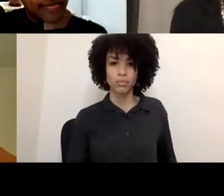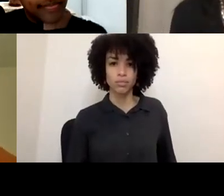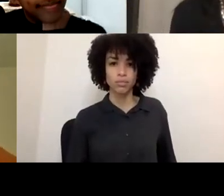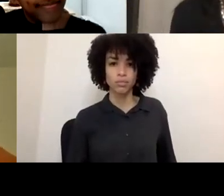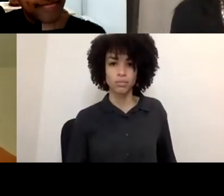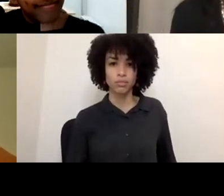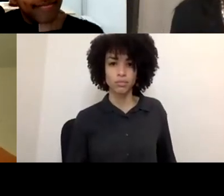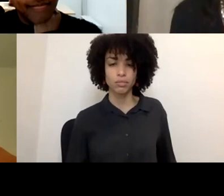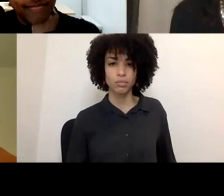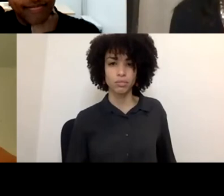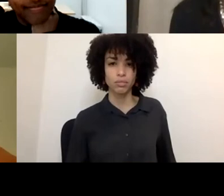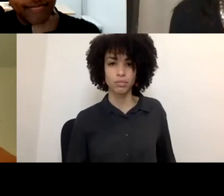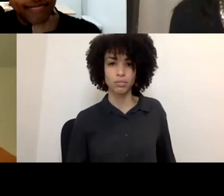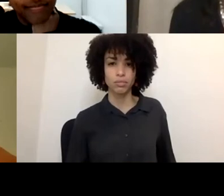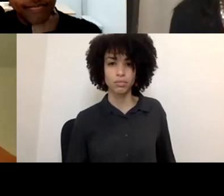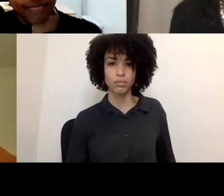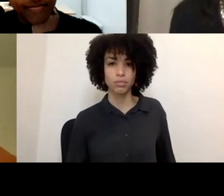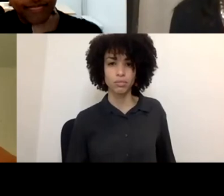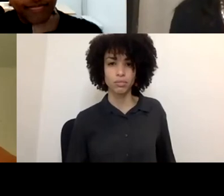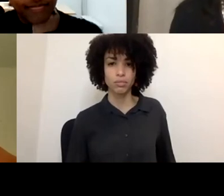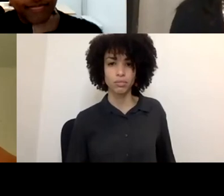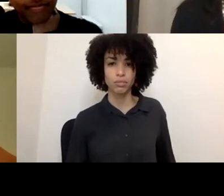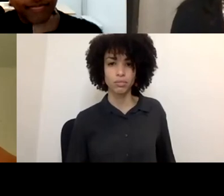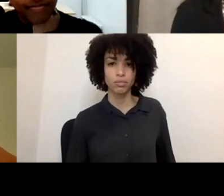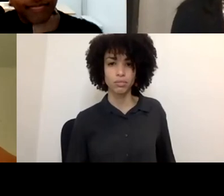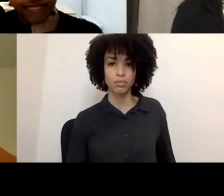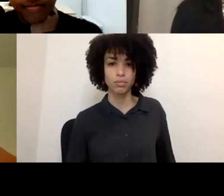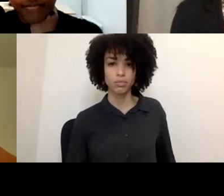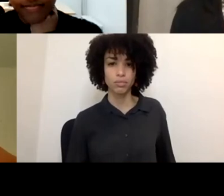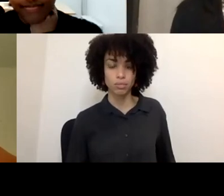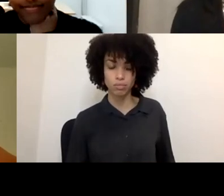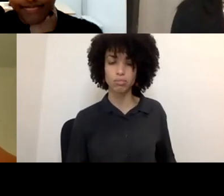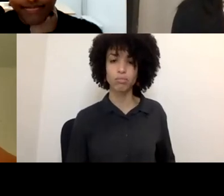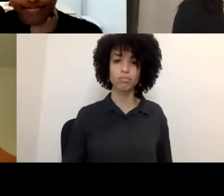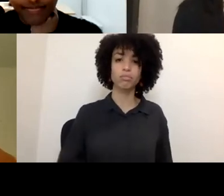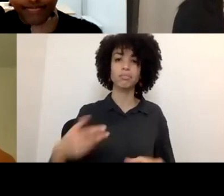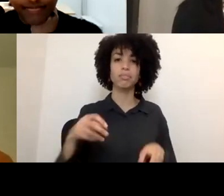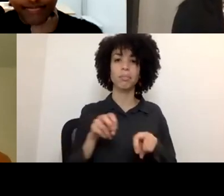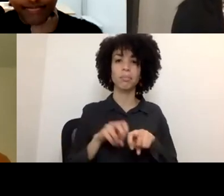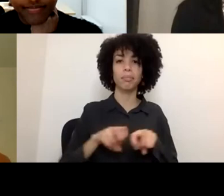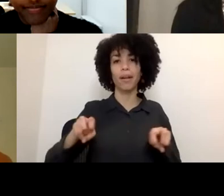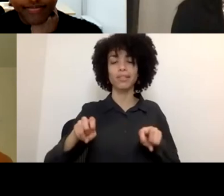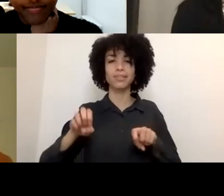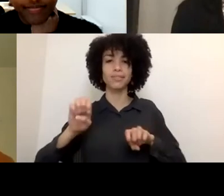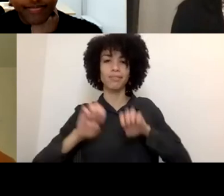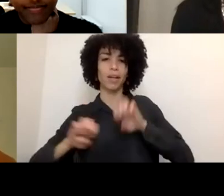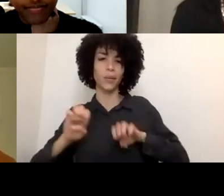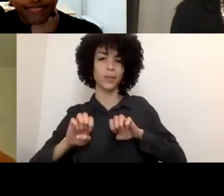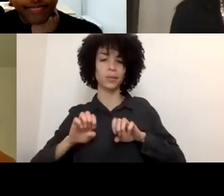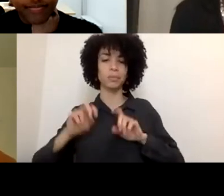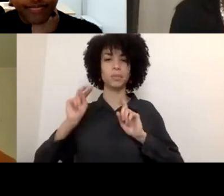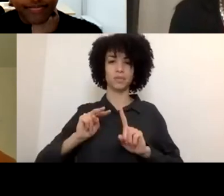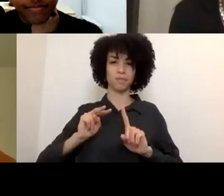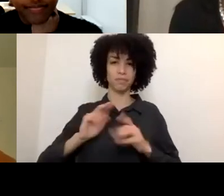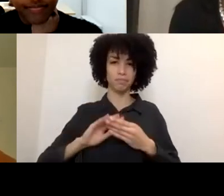from both from a sort of a panelist evaluator point of view, which I have played, and also as a